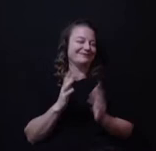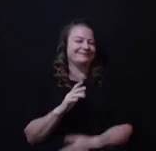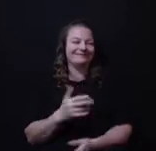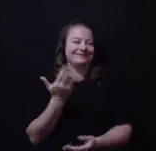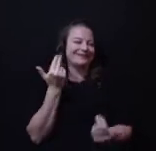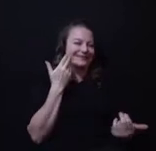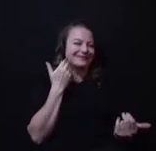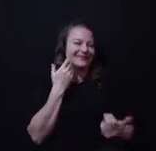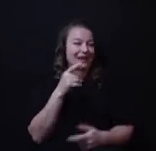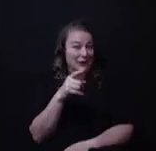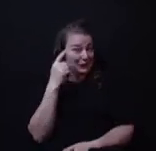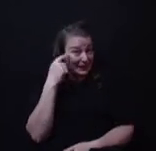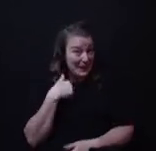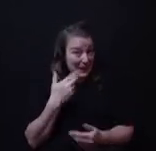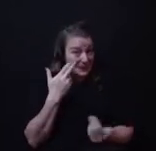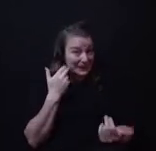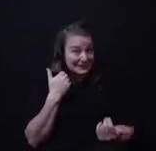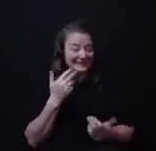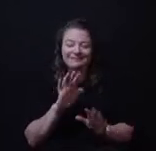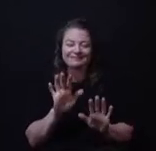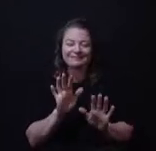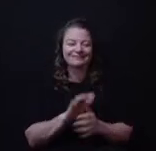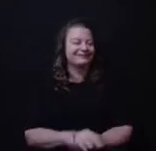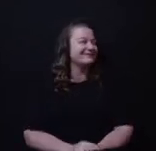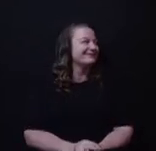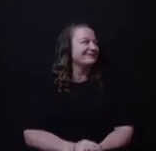You think I'm kidding?